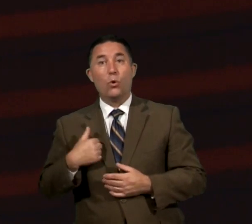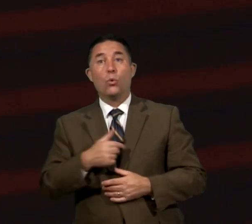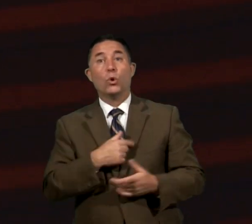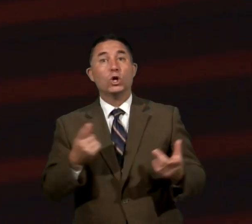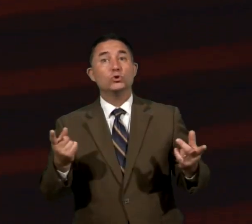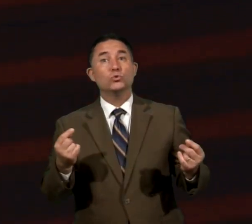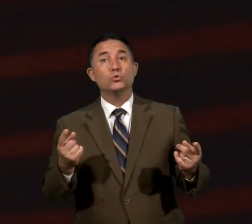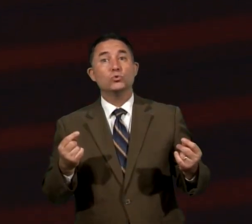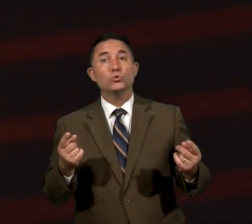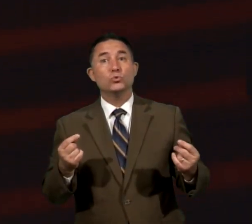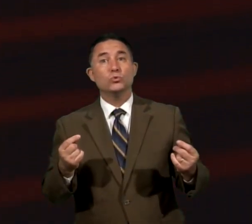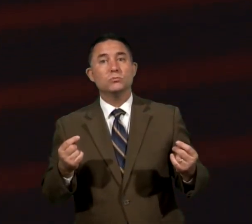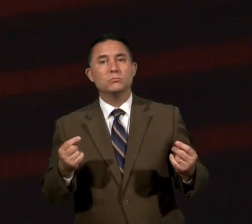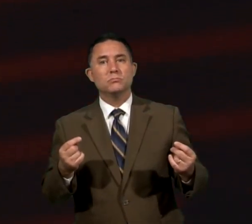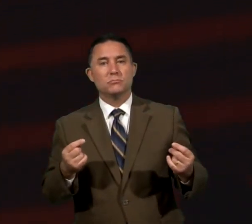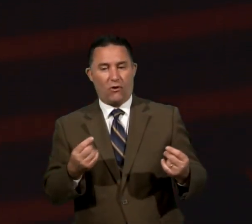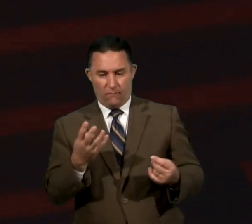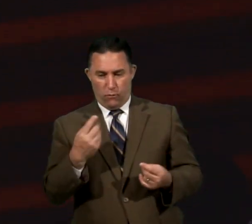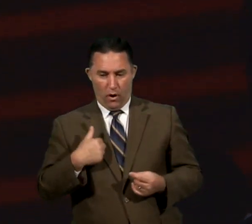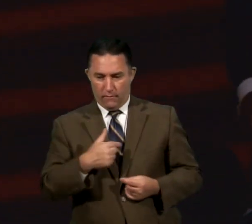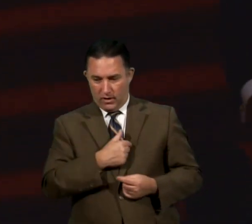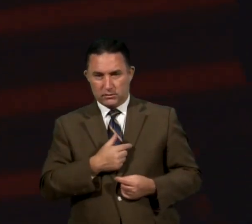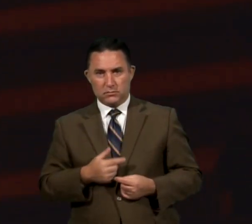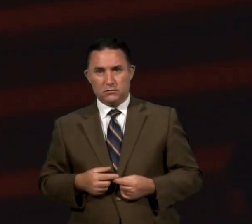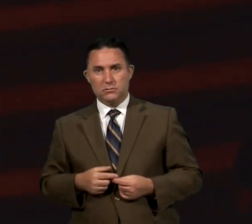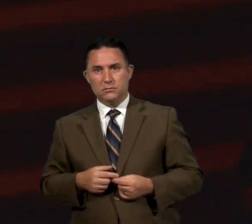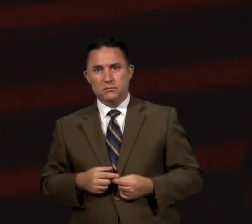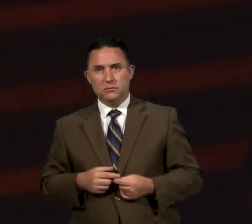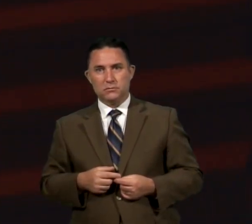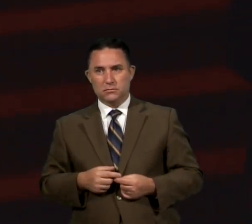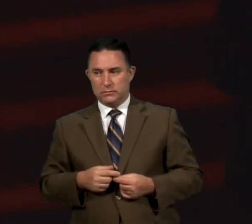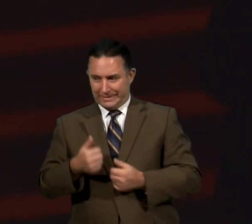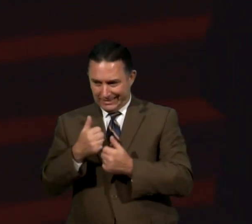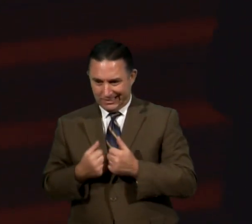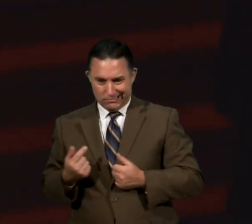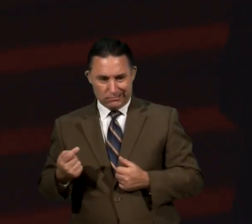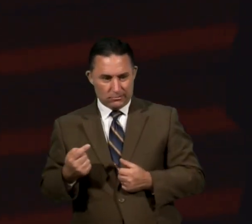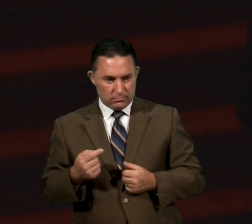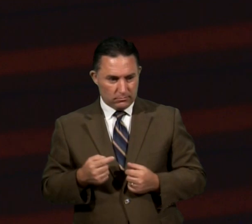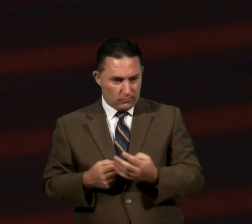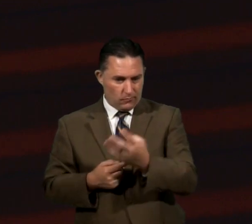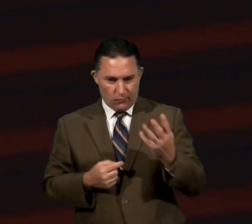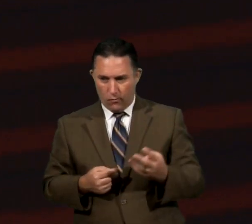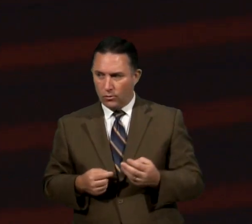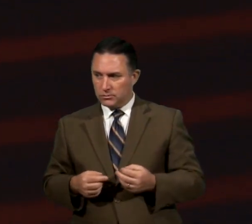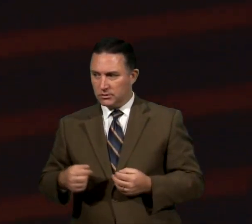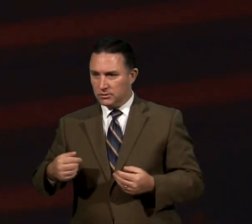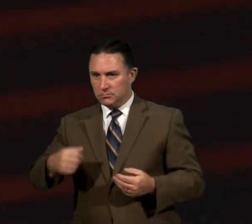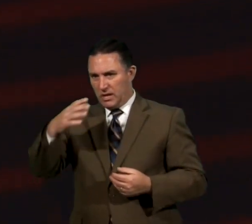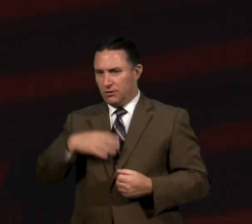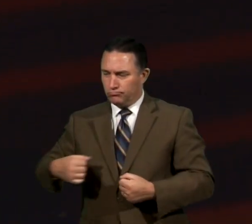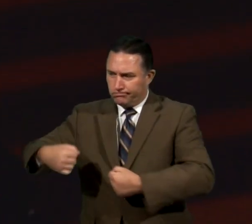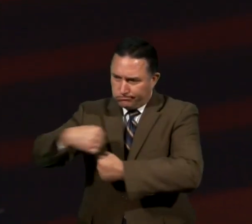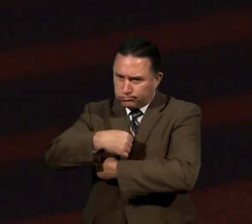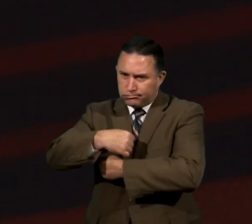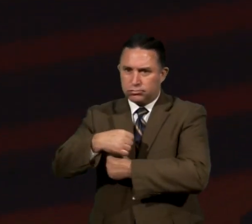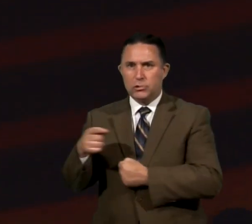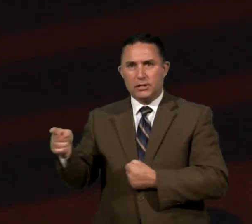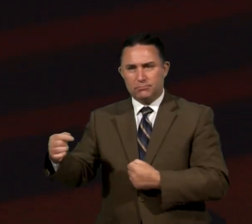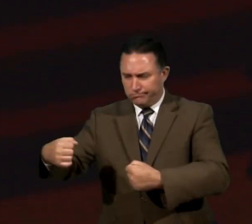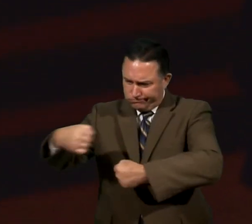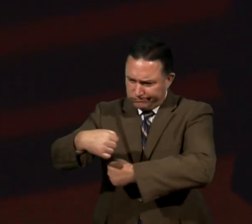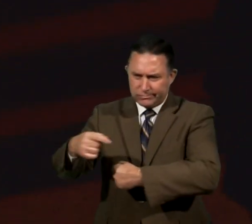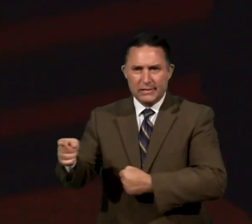did? Four of us standing there. Every one of us grabbed the man and squeezed him as tight as we could.